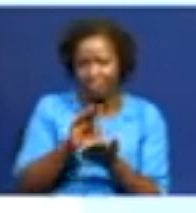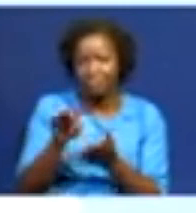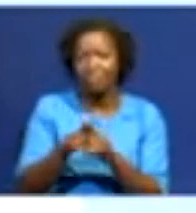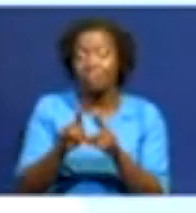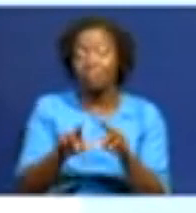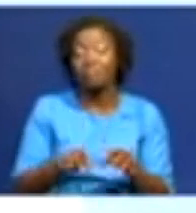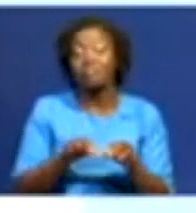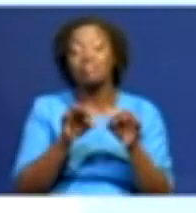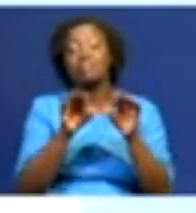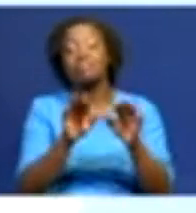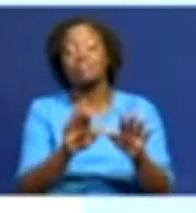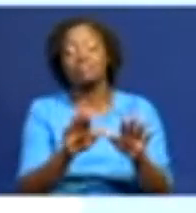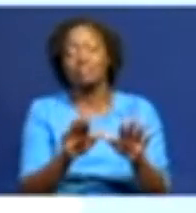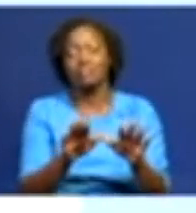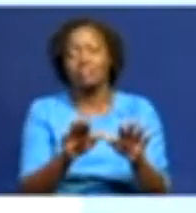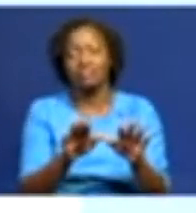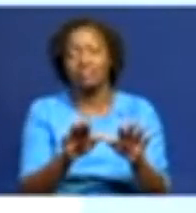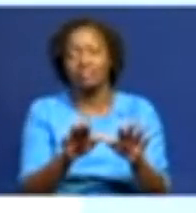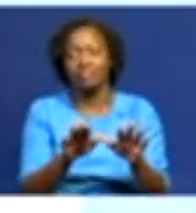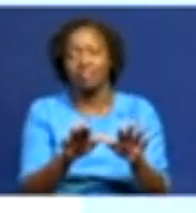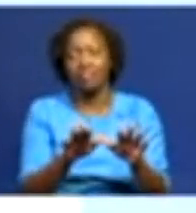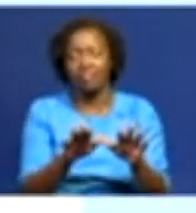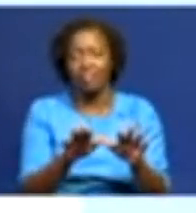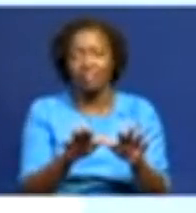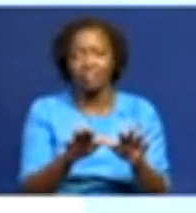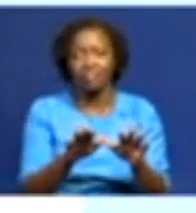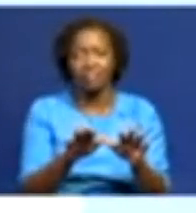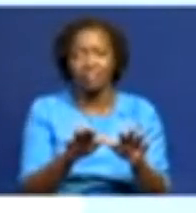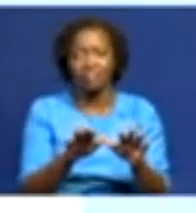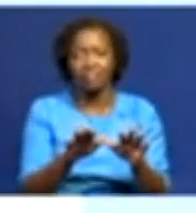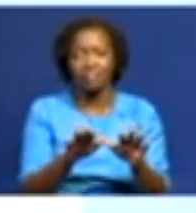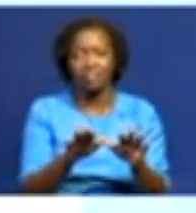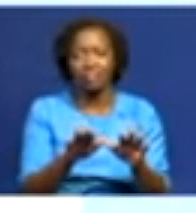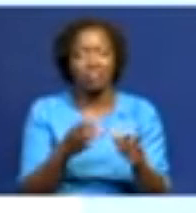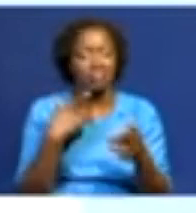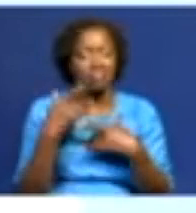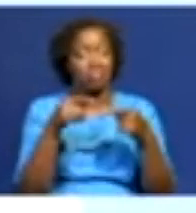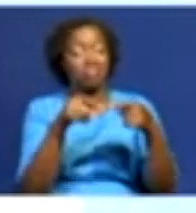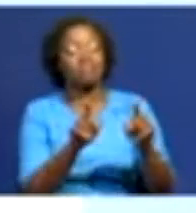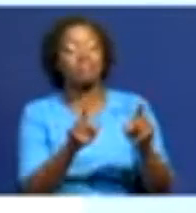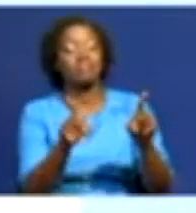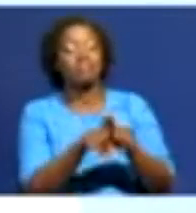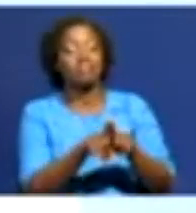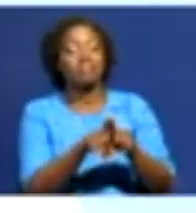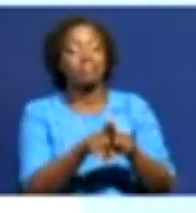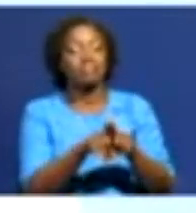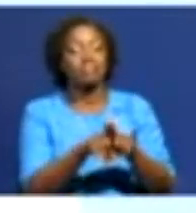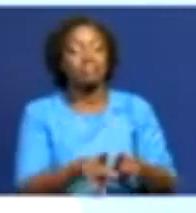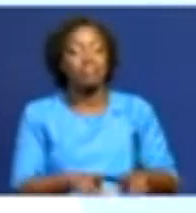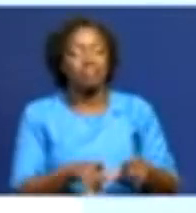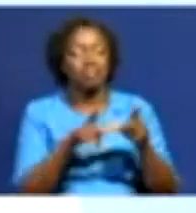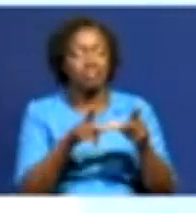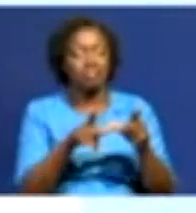Australia and Australians regard themselves as the leading